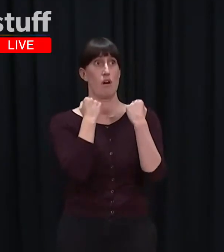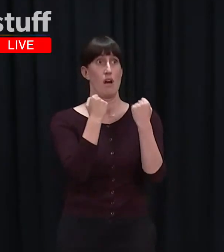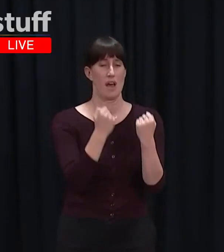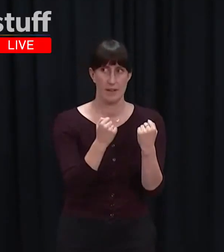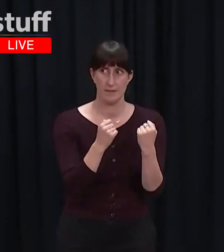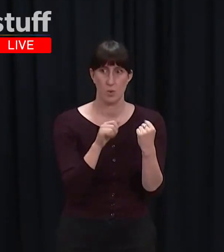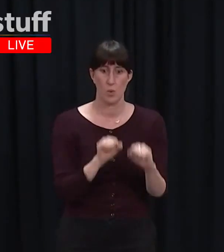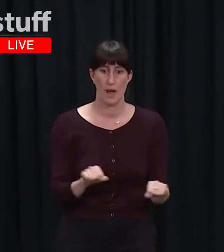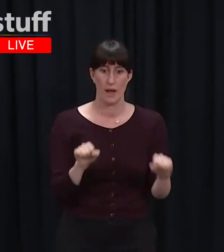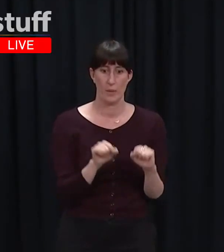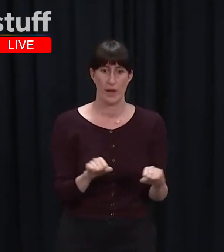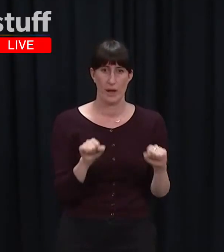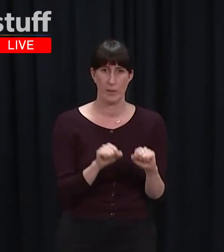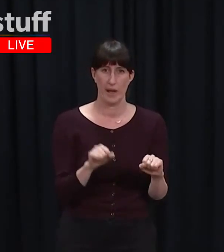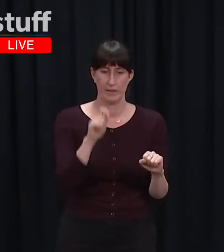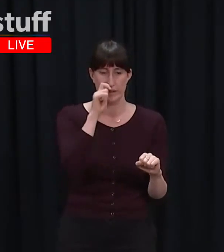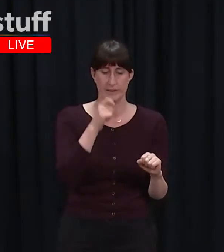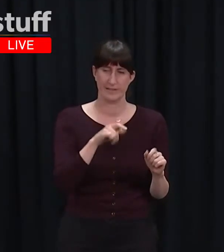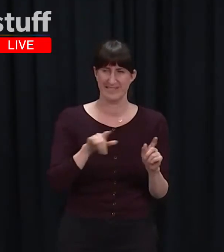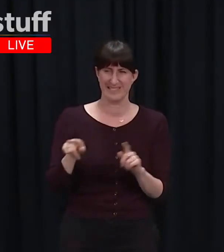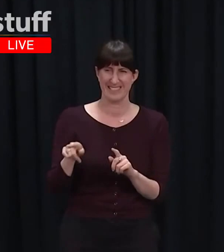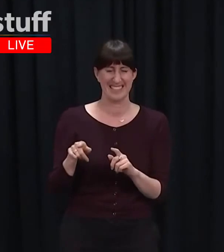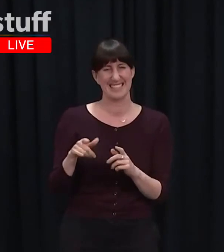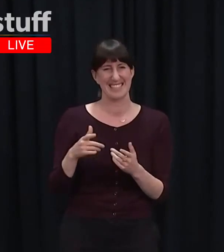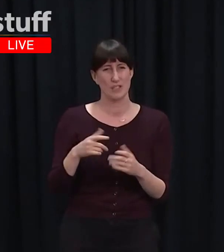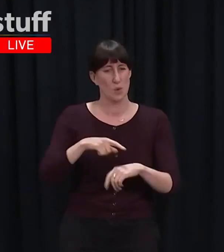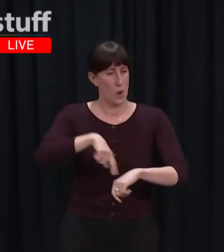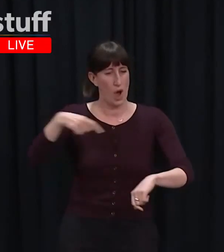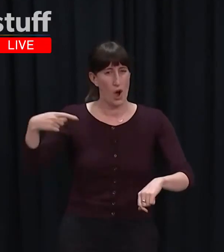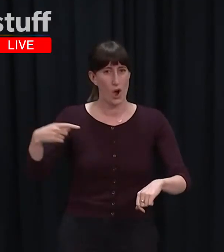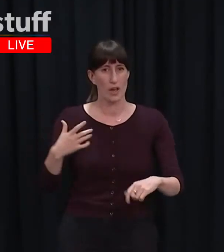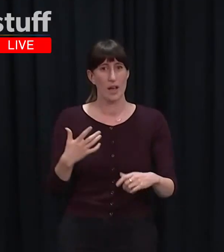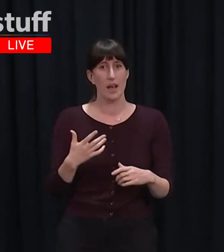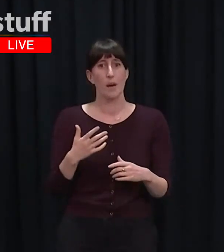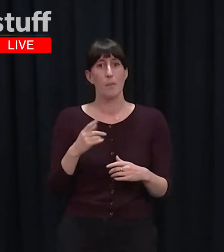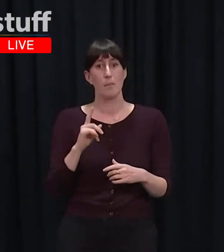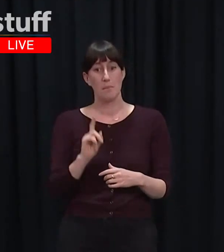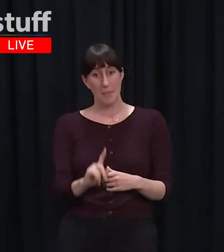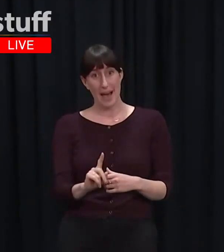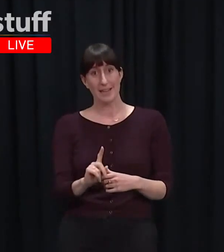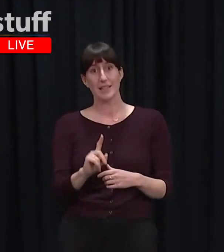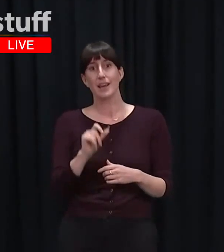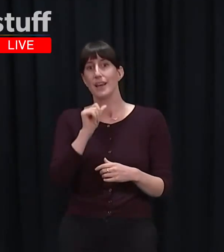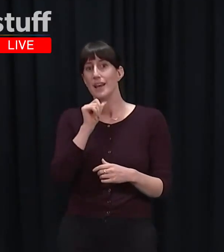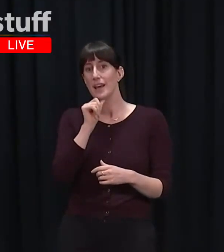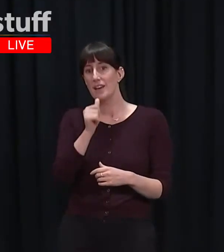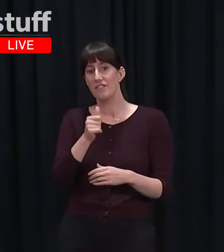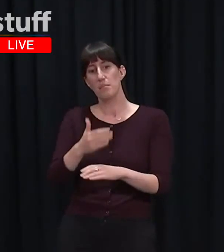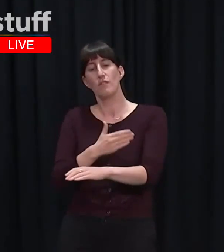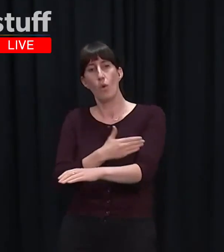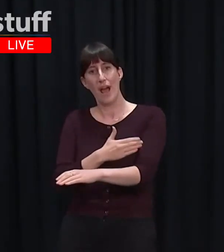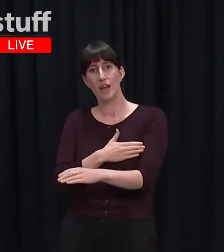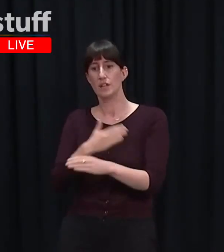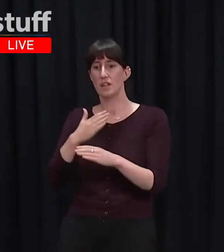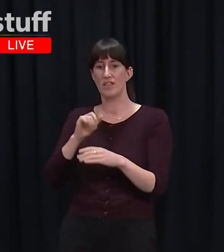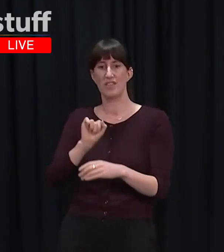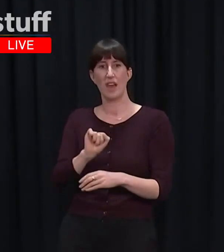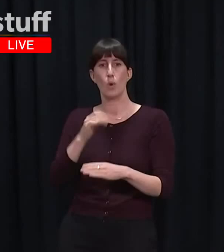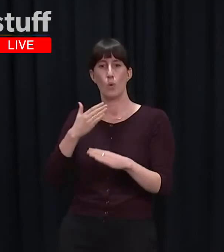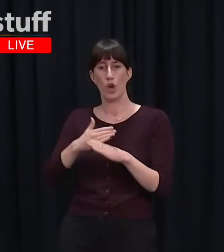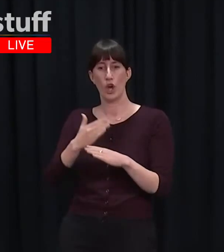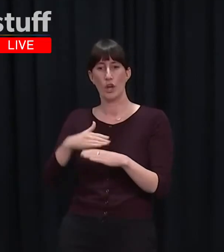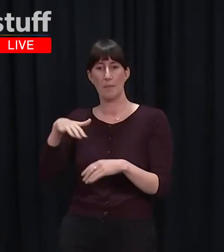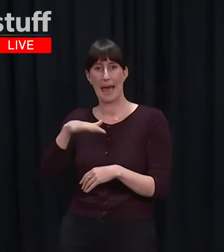take responsibility for doing that administration and observation of rapid antigen testing of their workforces on a more regular